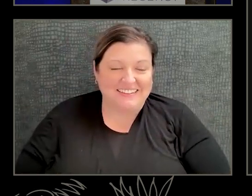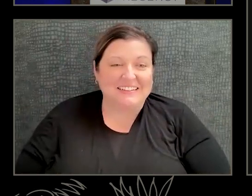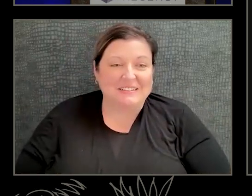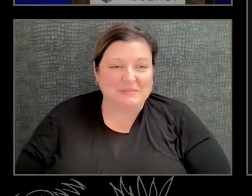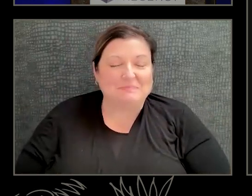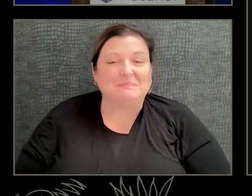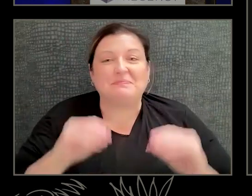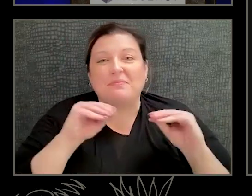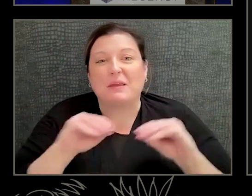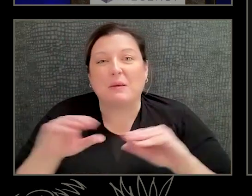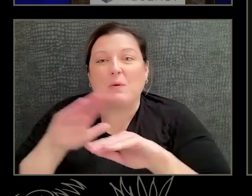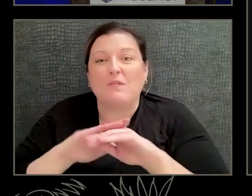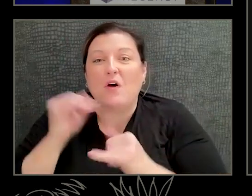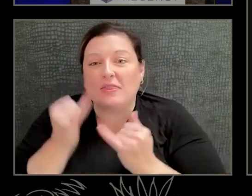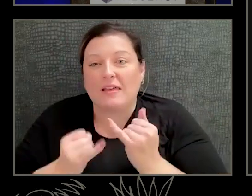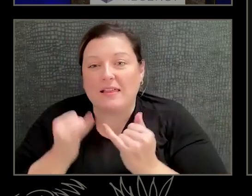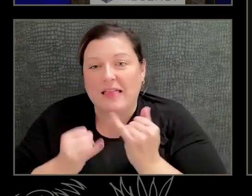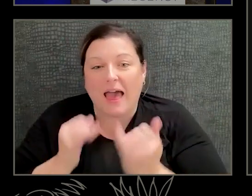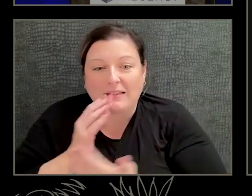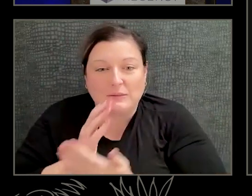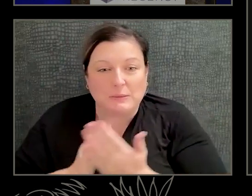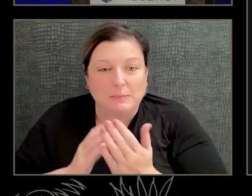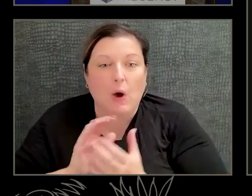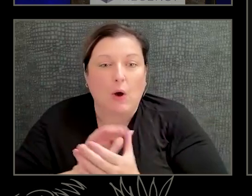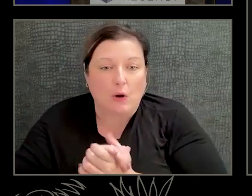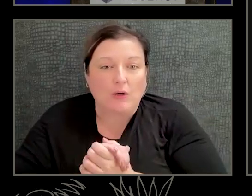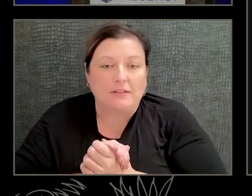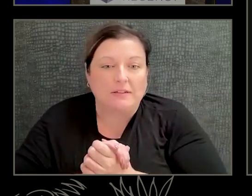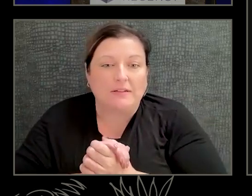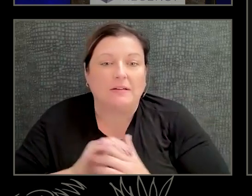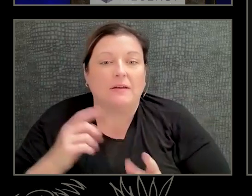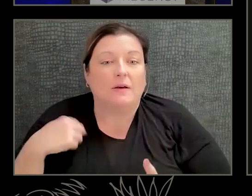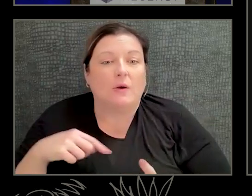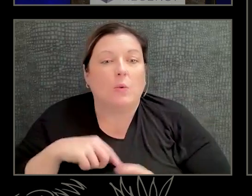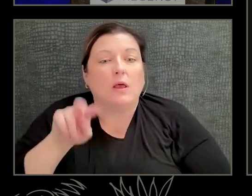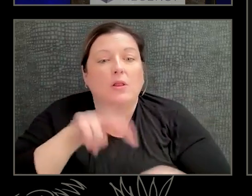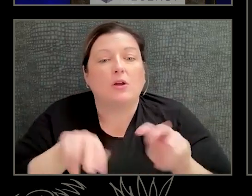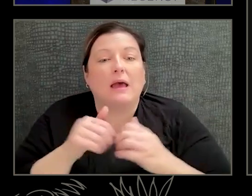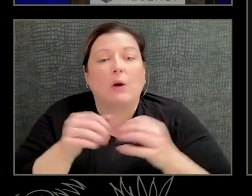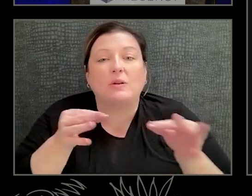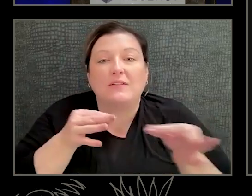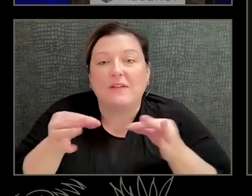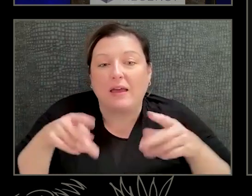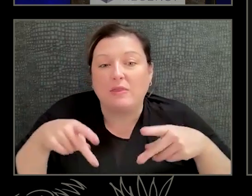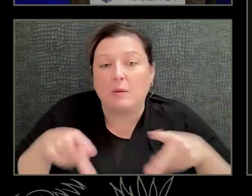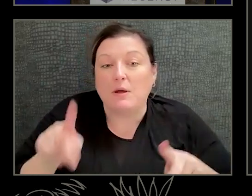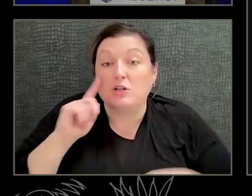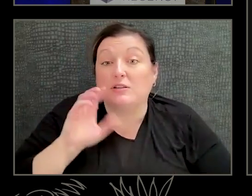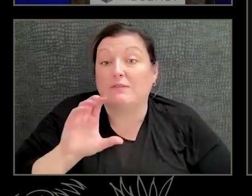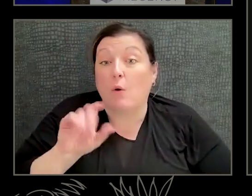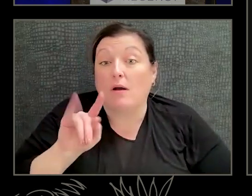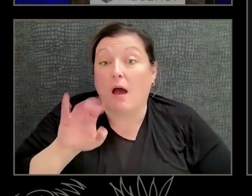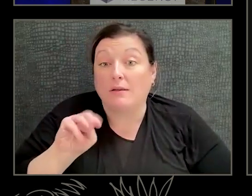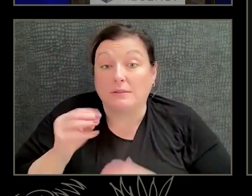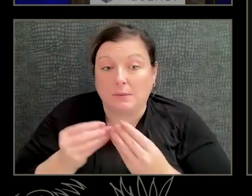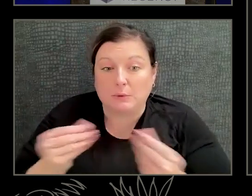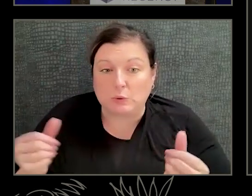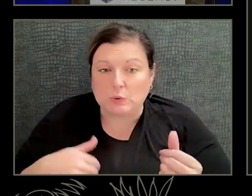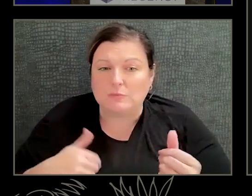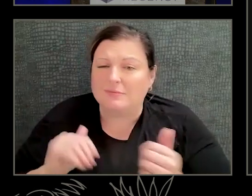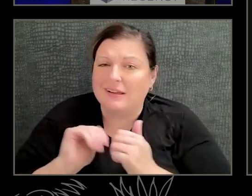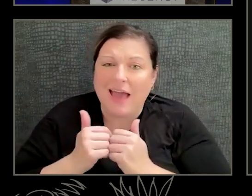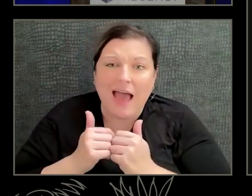Moving on to the last bit, we looked into how to define the permissions for a custom solution. How do you enforce it? You